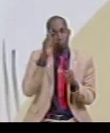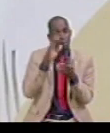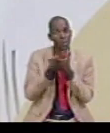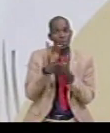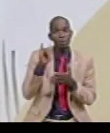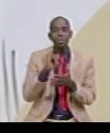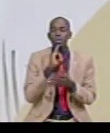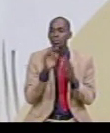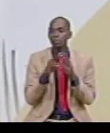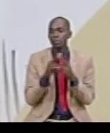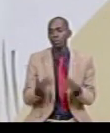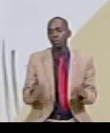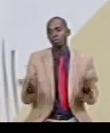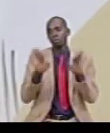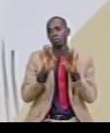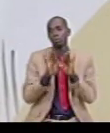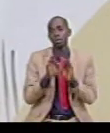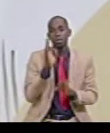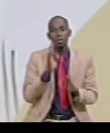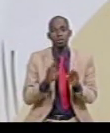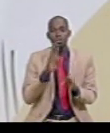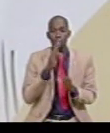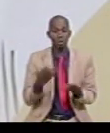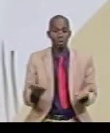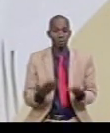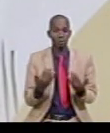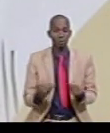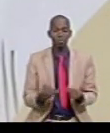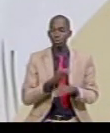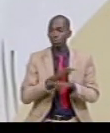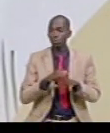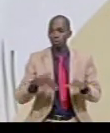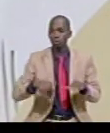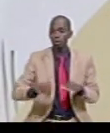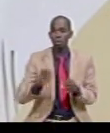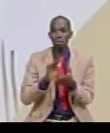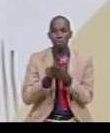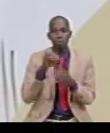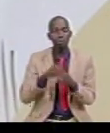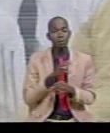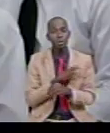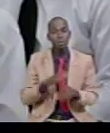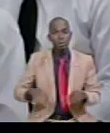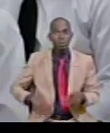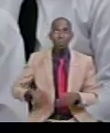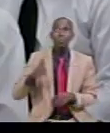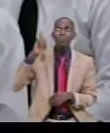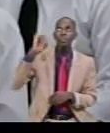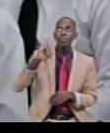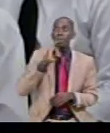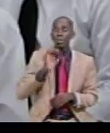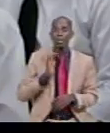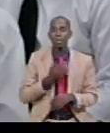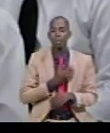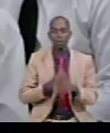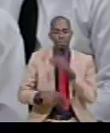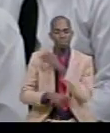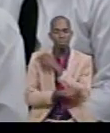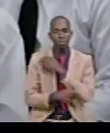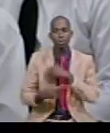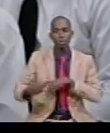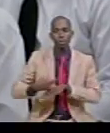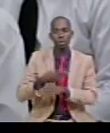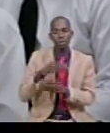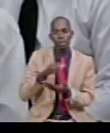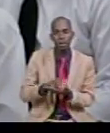here this morning, you have not yet believed in Christ, is our Passover lamb, is our sacrifice, is our atonement, is